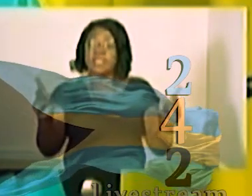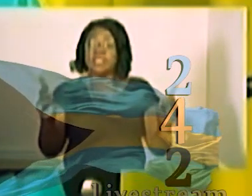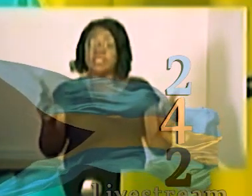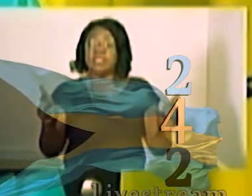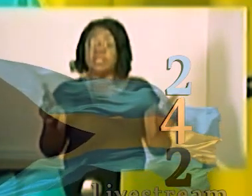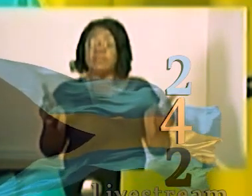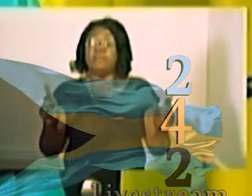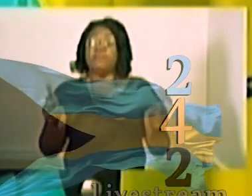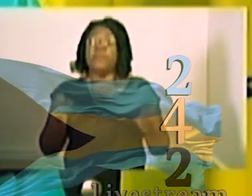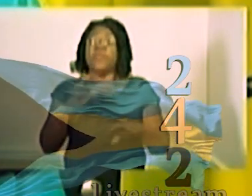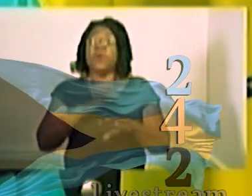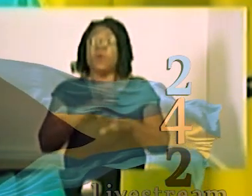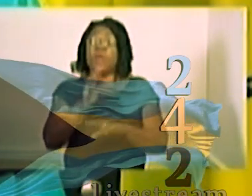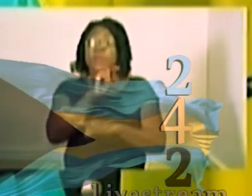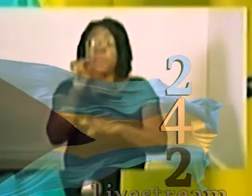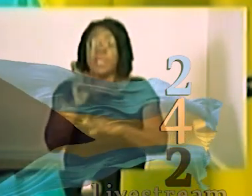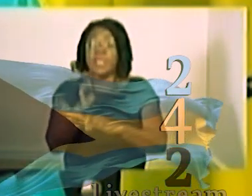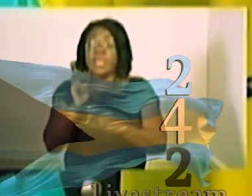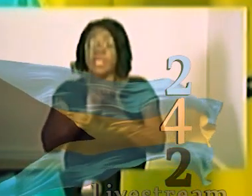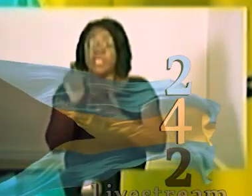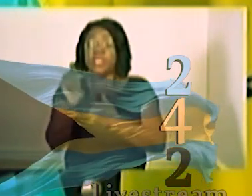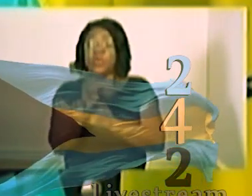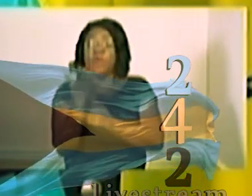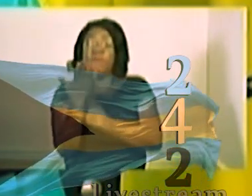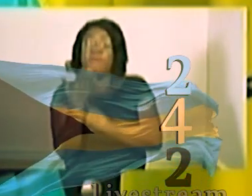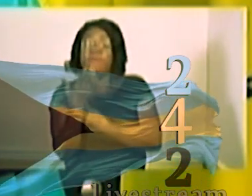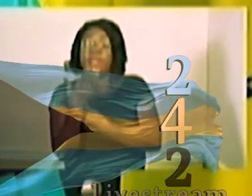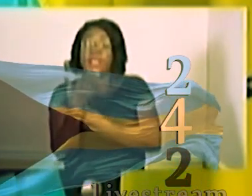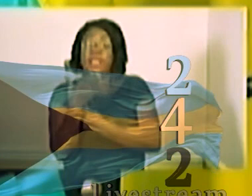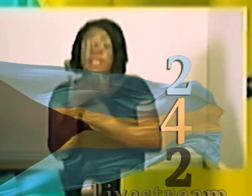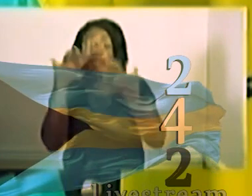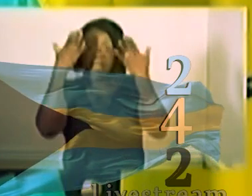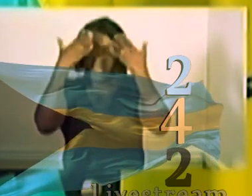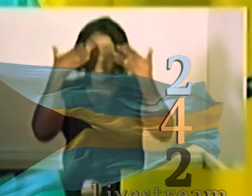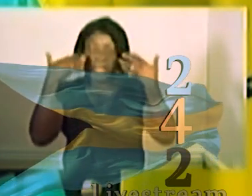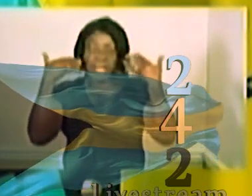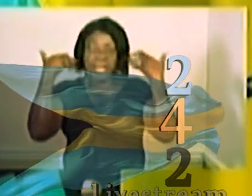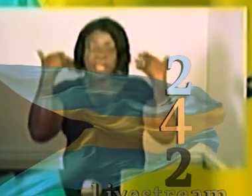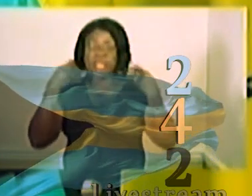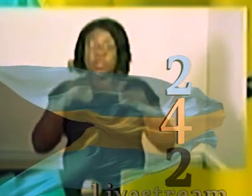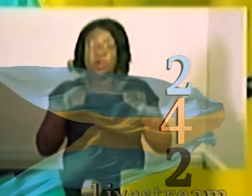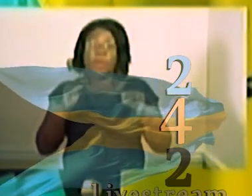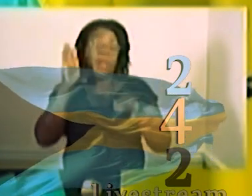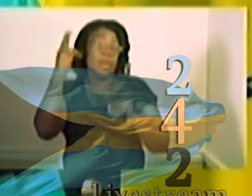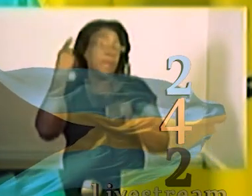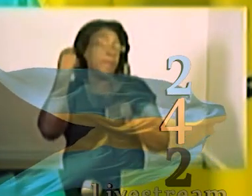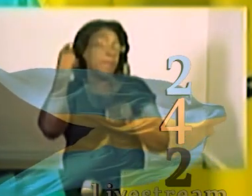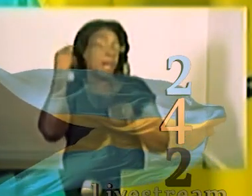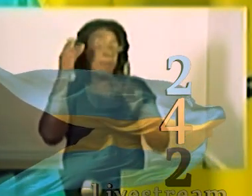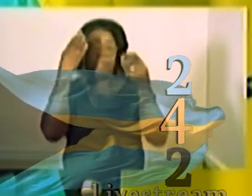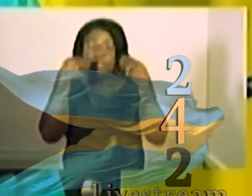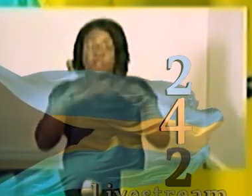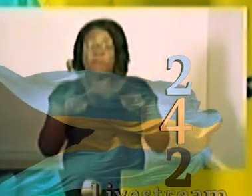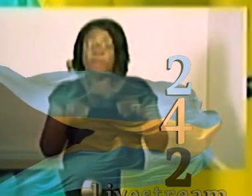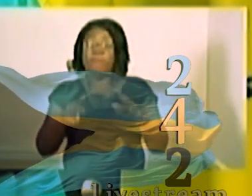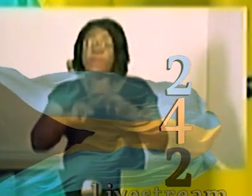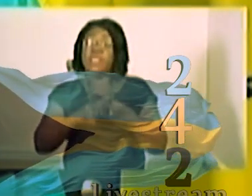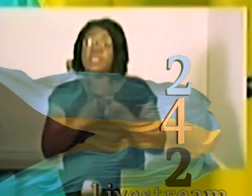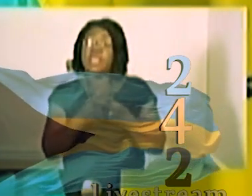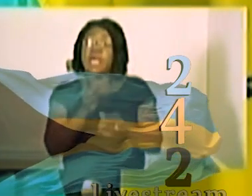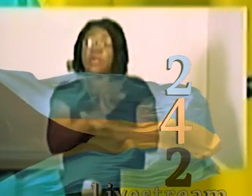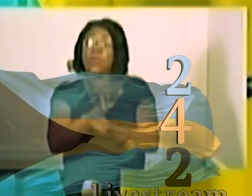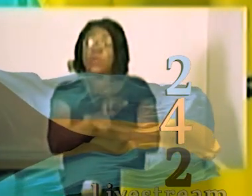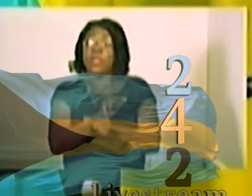Effective Monday, June 15th, hair salons and barbershops may resume